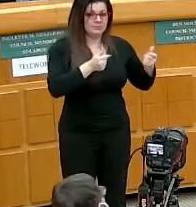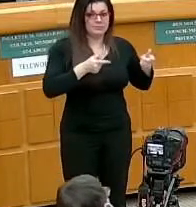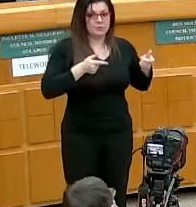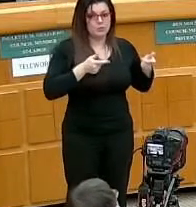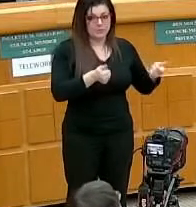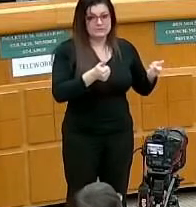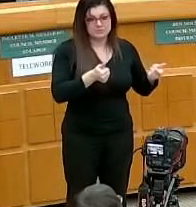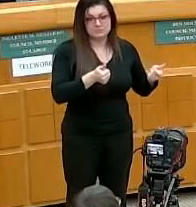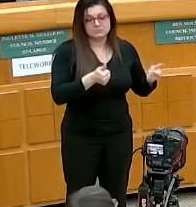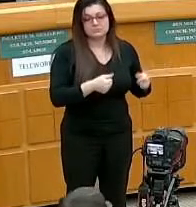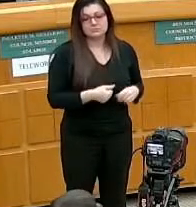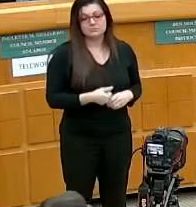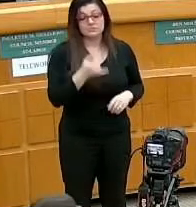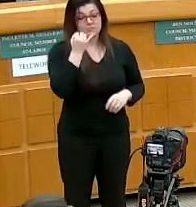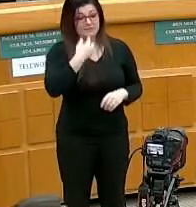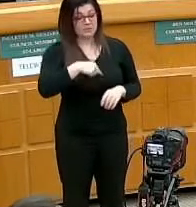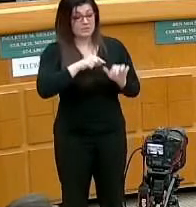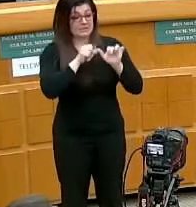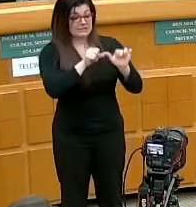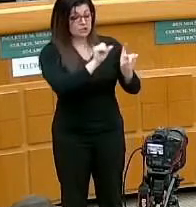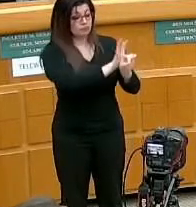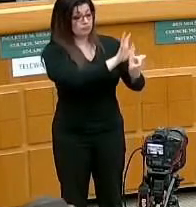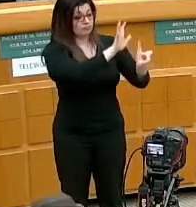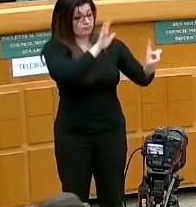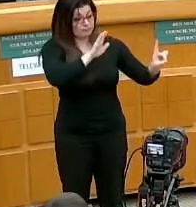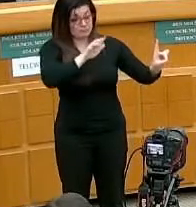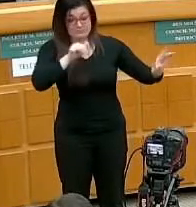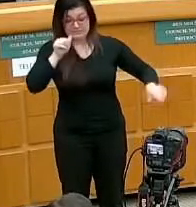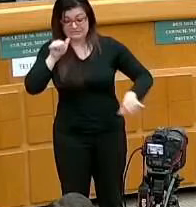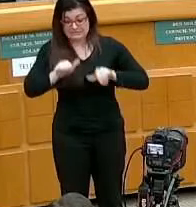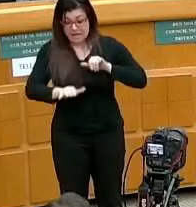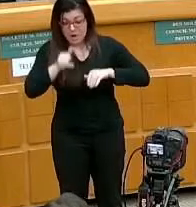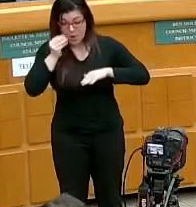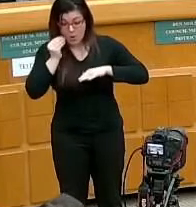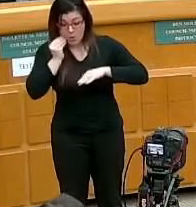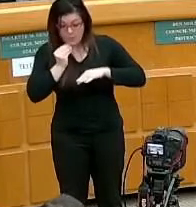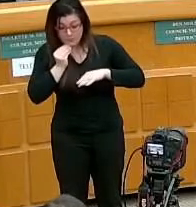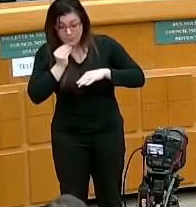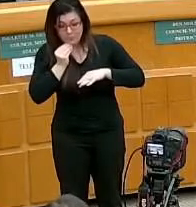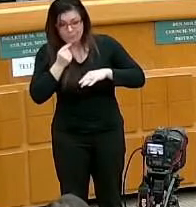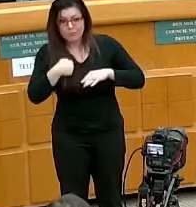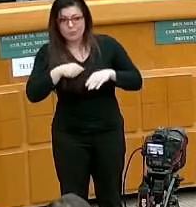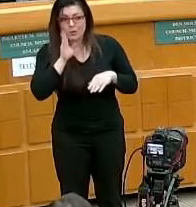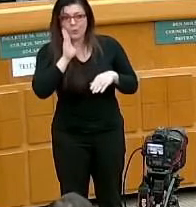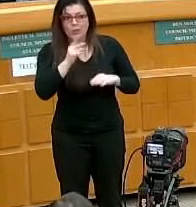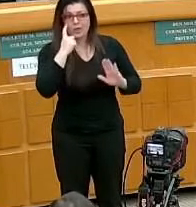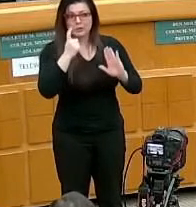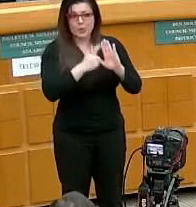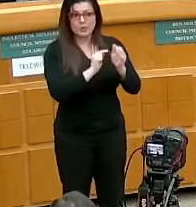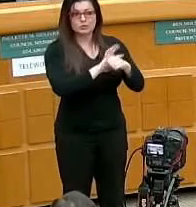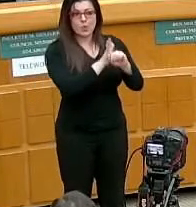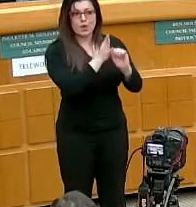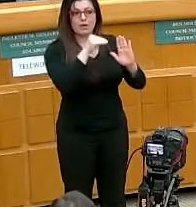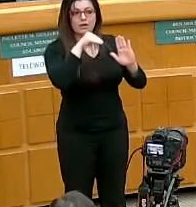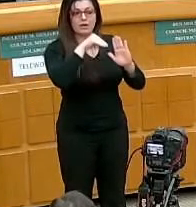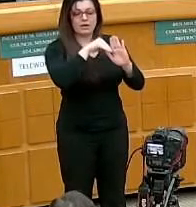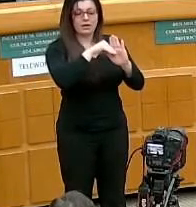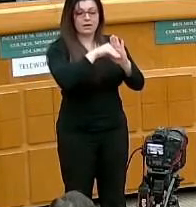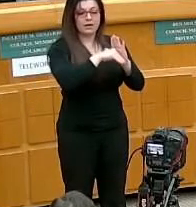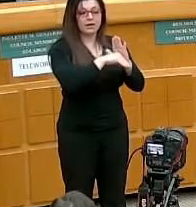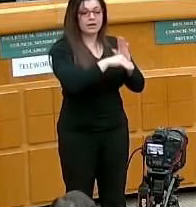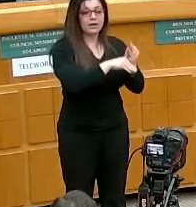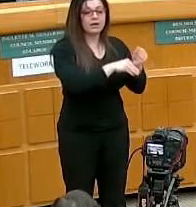this social distancing and stay at home, we can see that the spread will diminish and we can get back to somewhat of